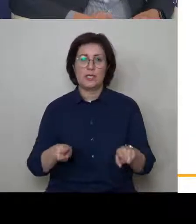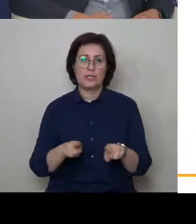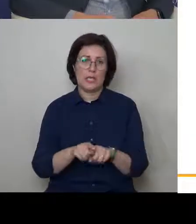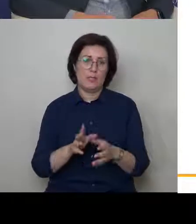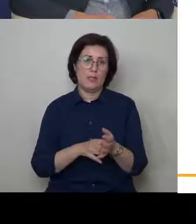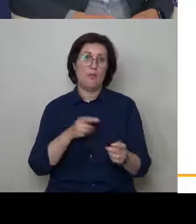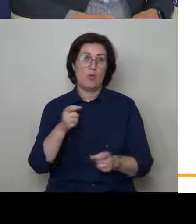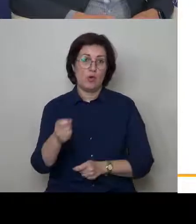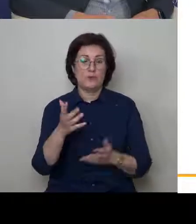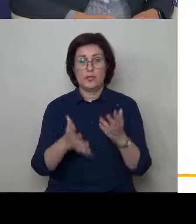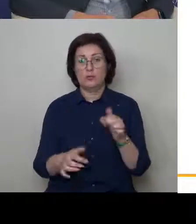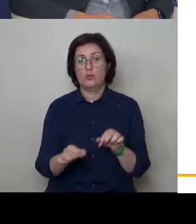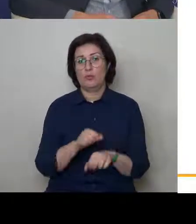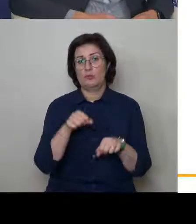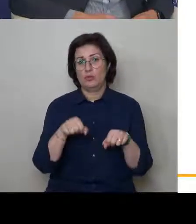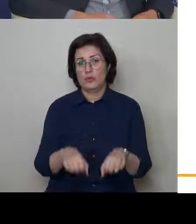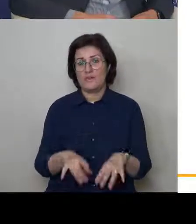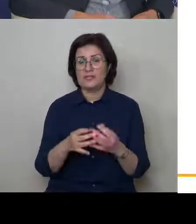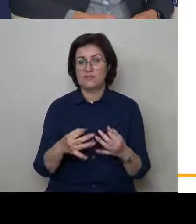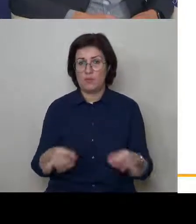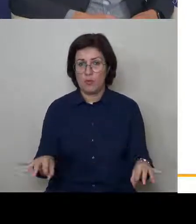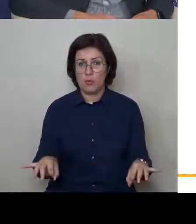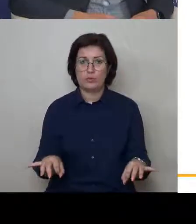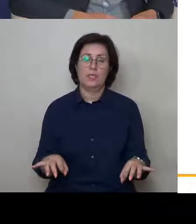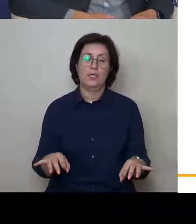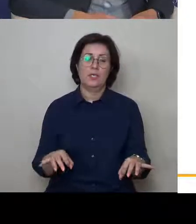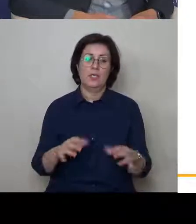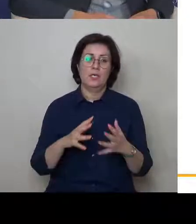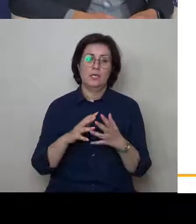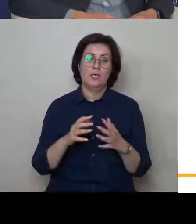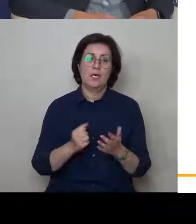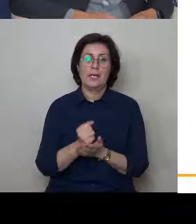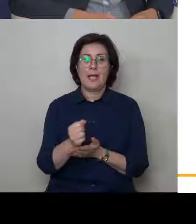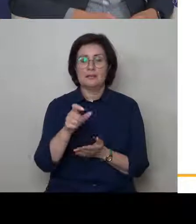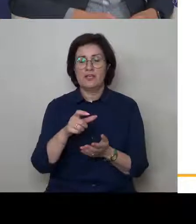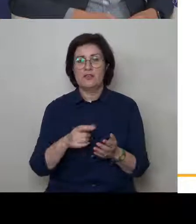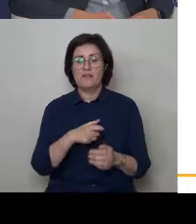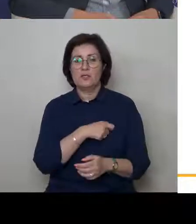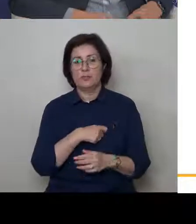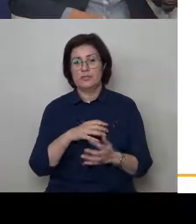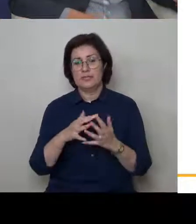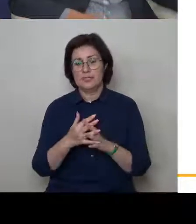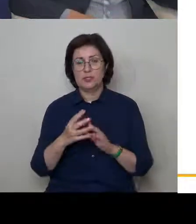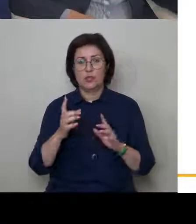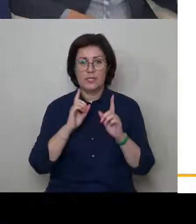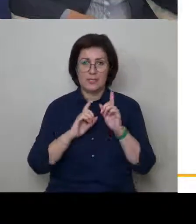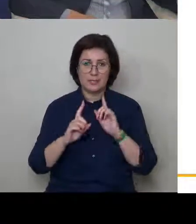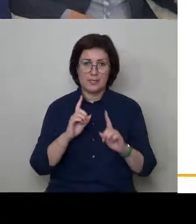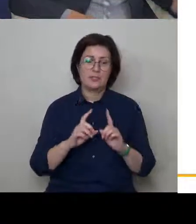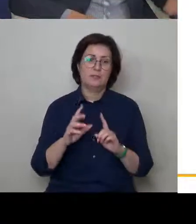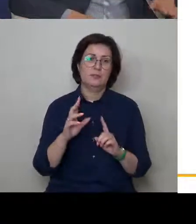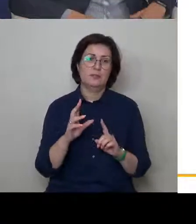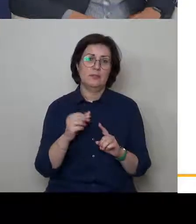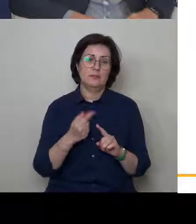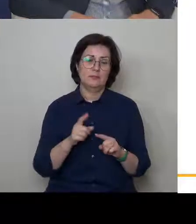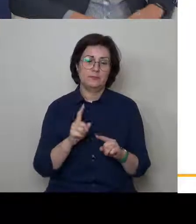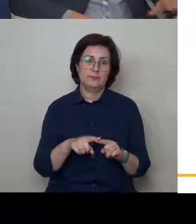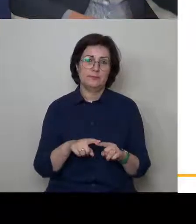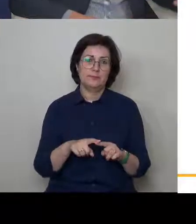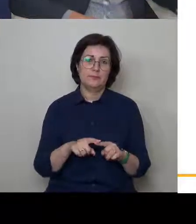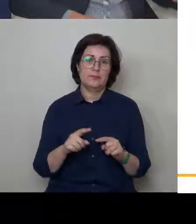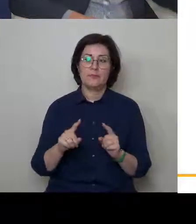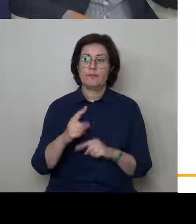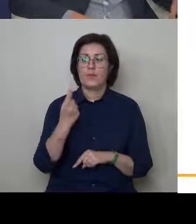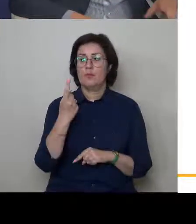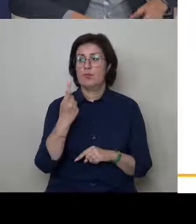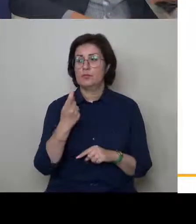such a complaint. The local courts should hear them if their rights and freedoms of a candidate to a village